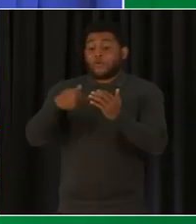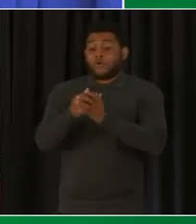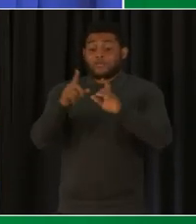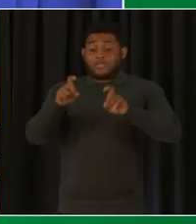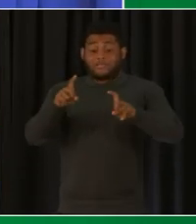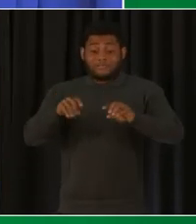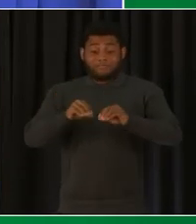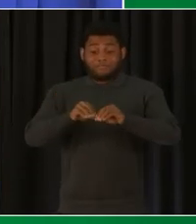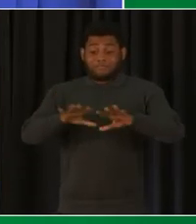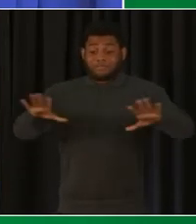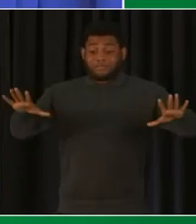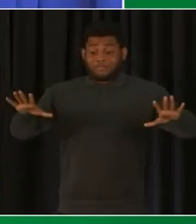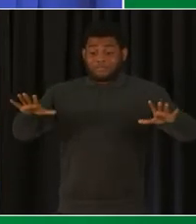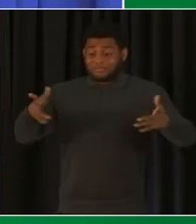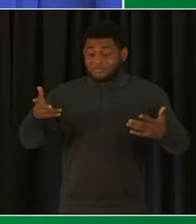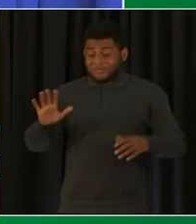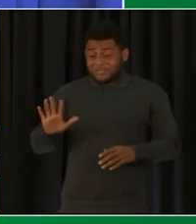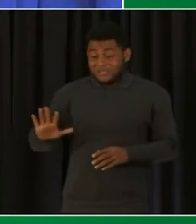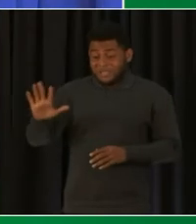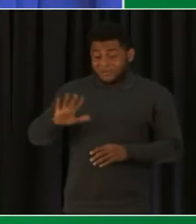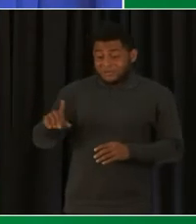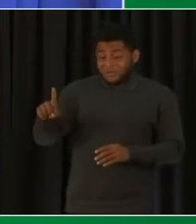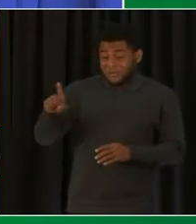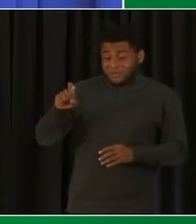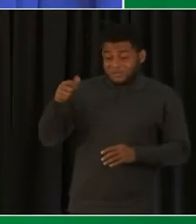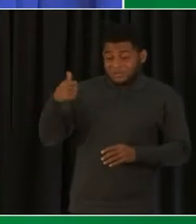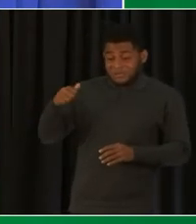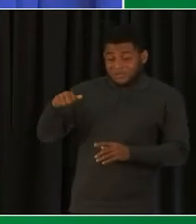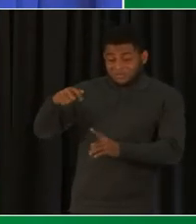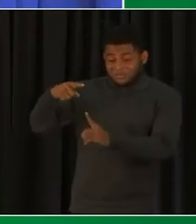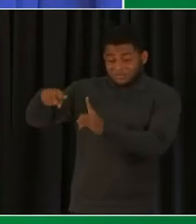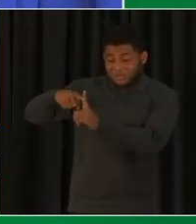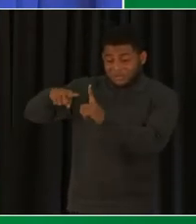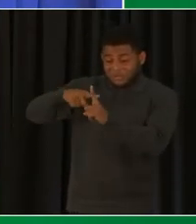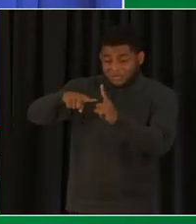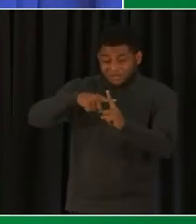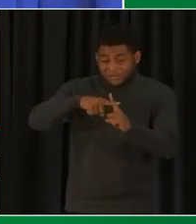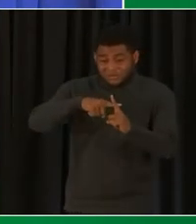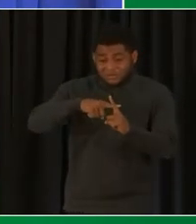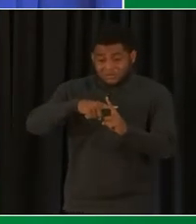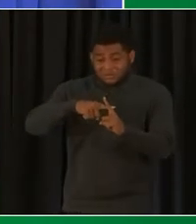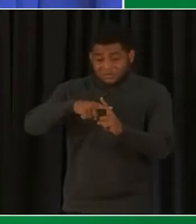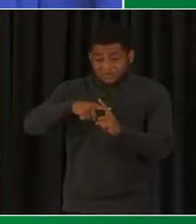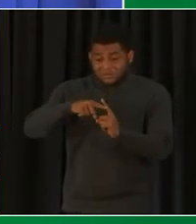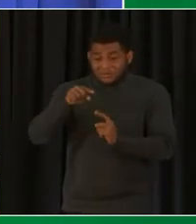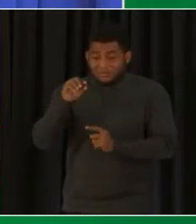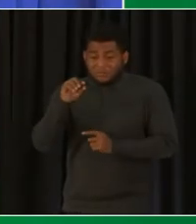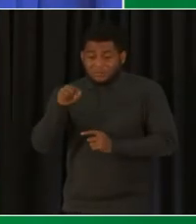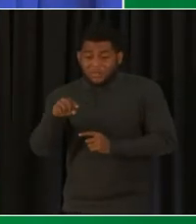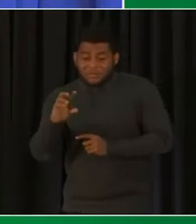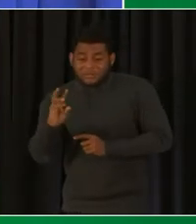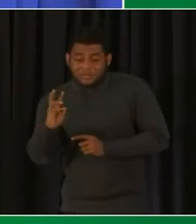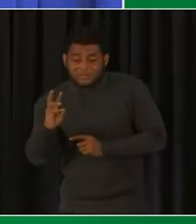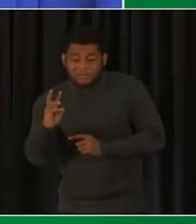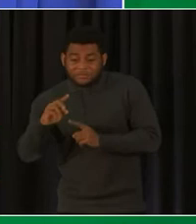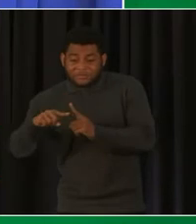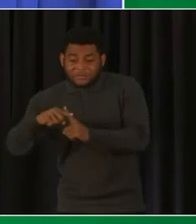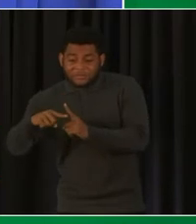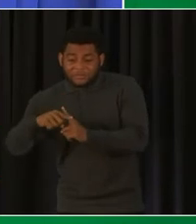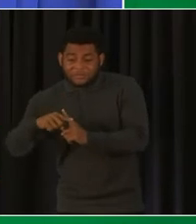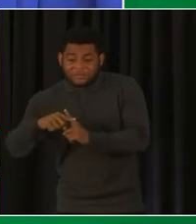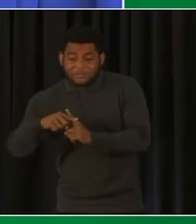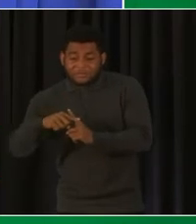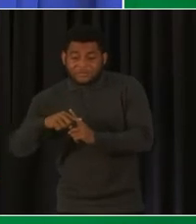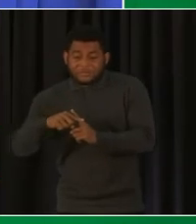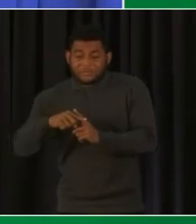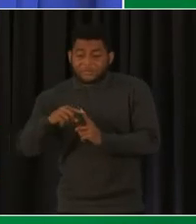it's 110 positive out of that number, so 0.6. So just above 0.5% positivity. So